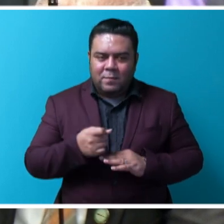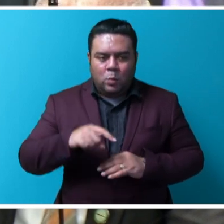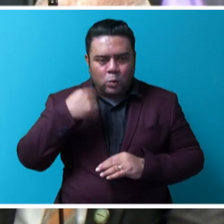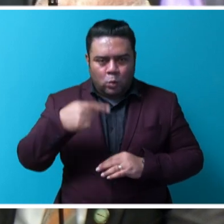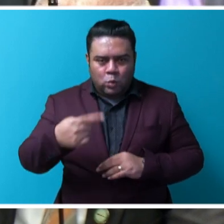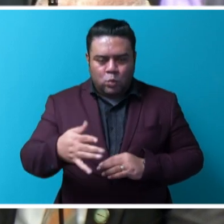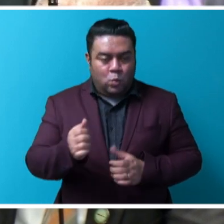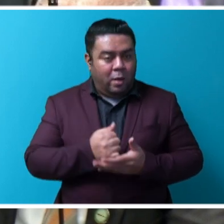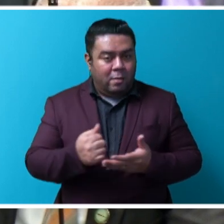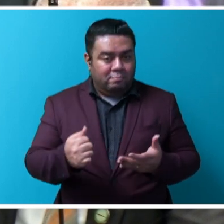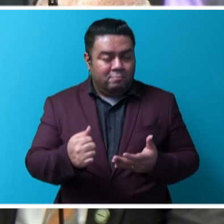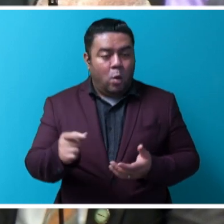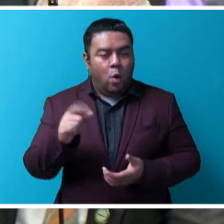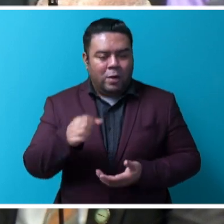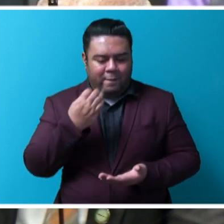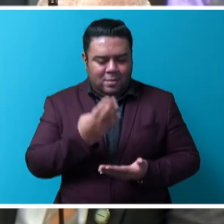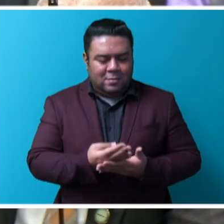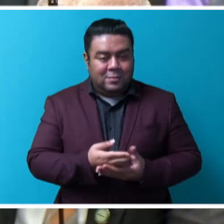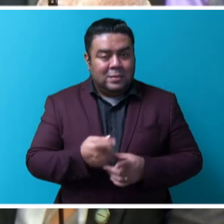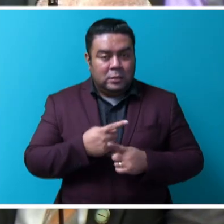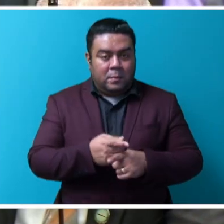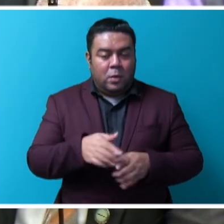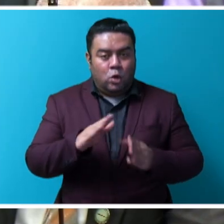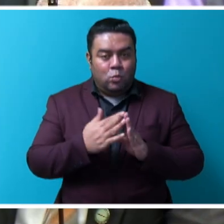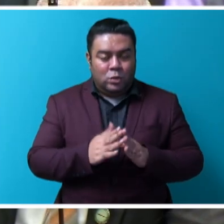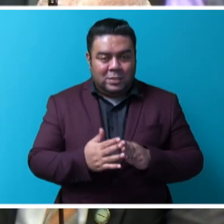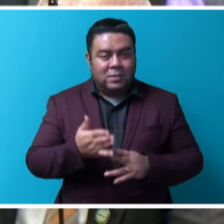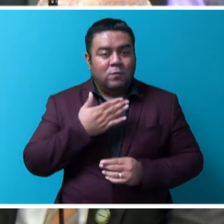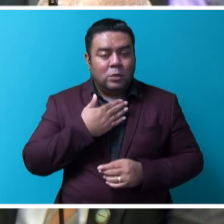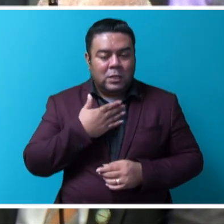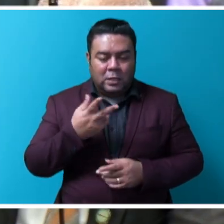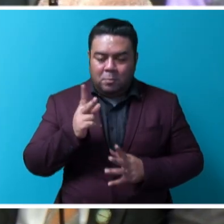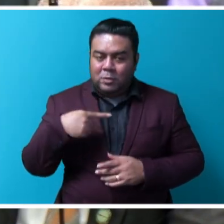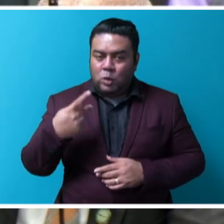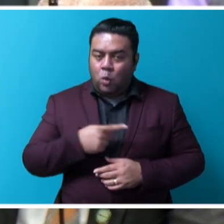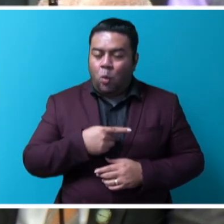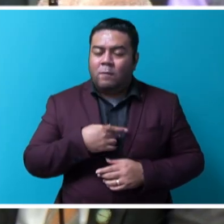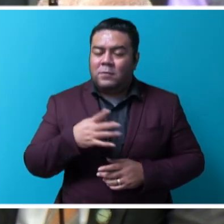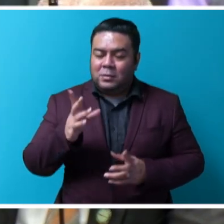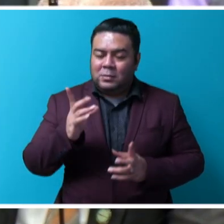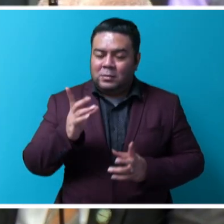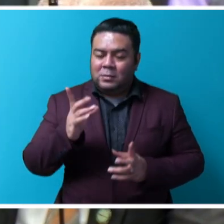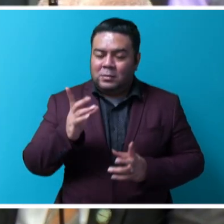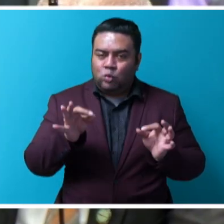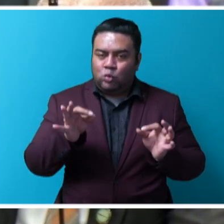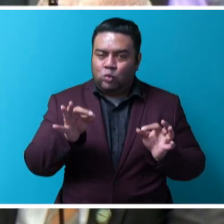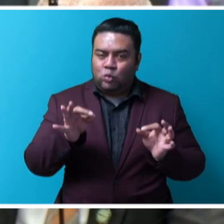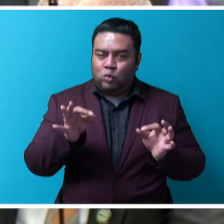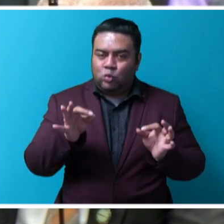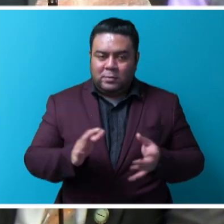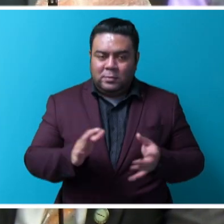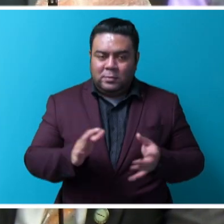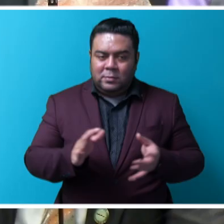we know that a transition must be just economically viable. That means securing the right technologies that